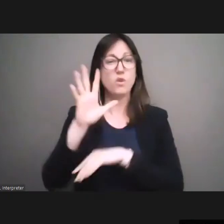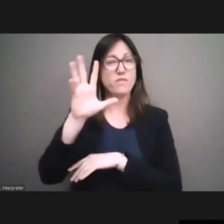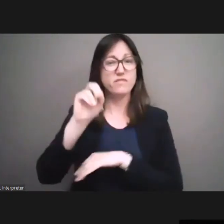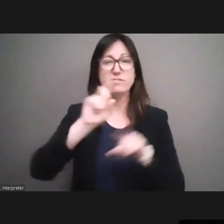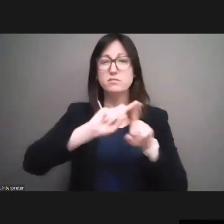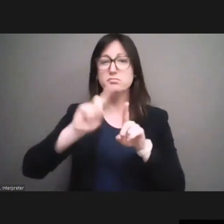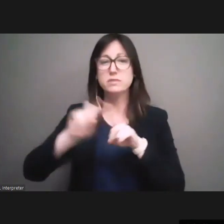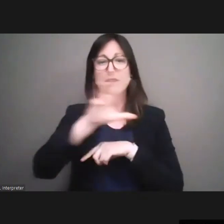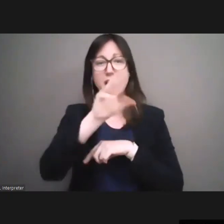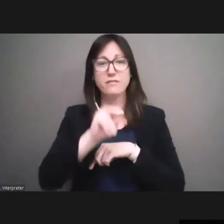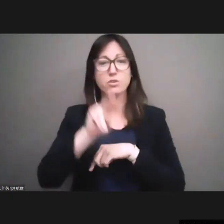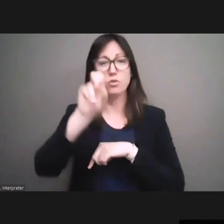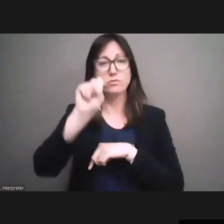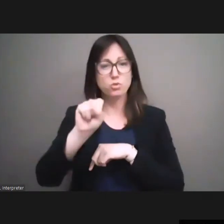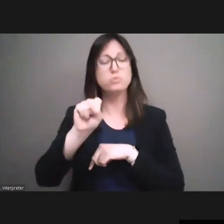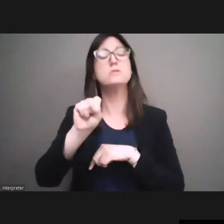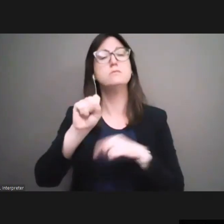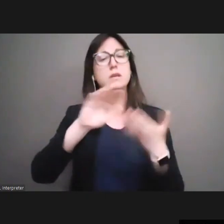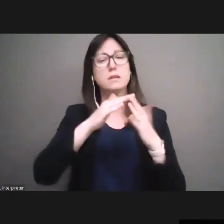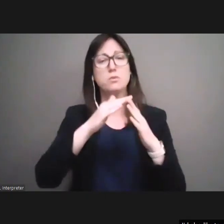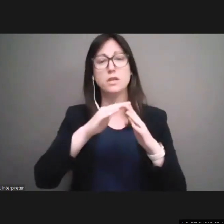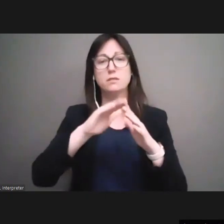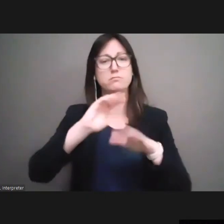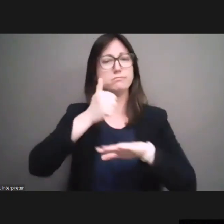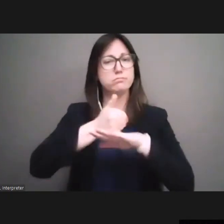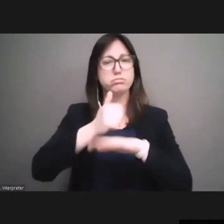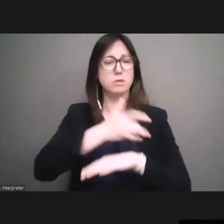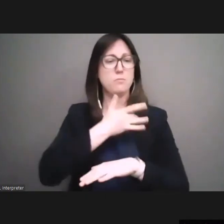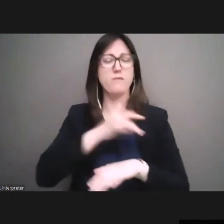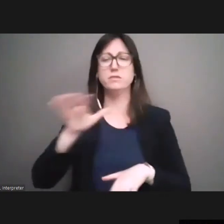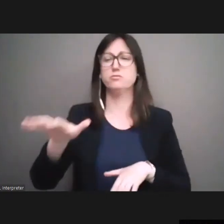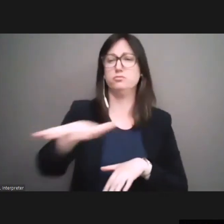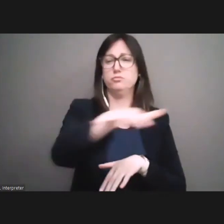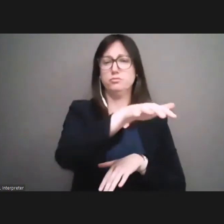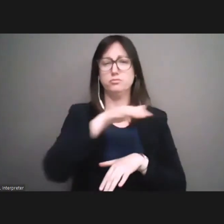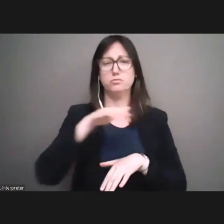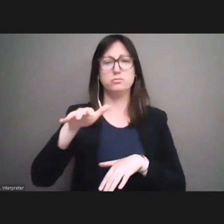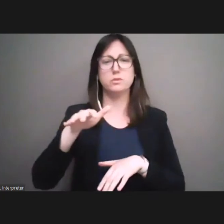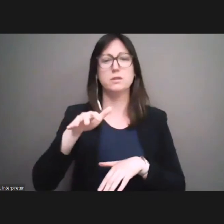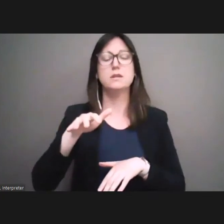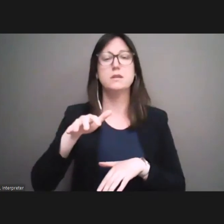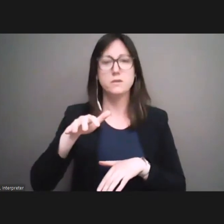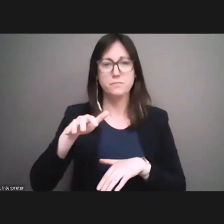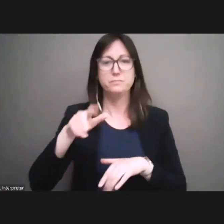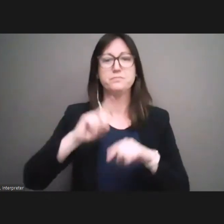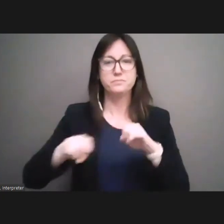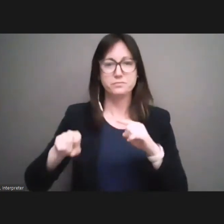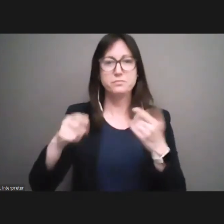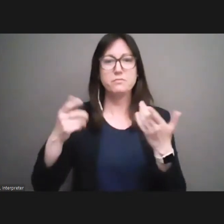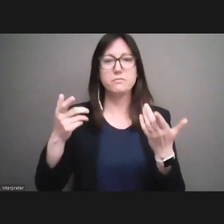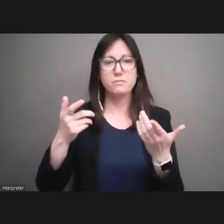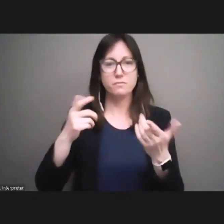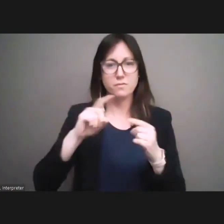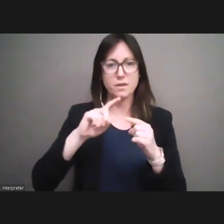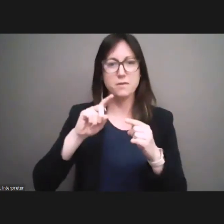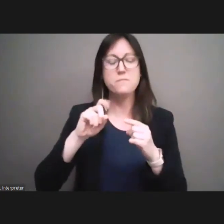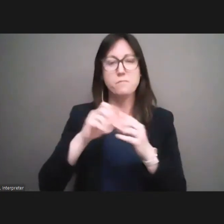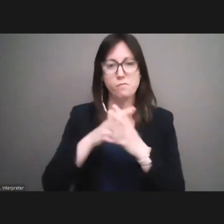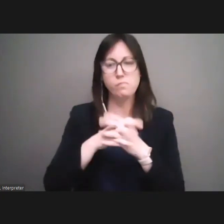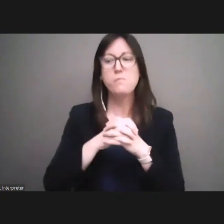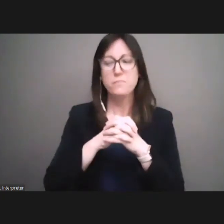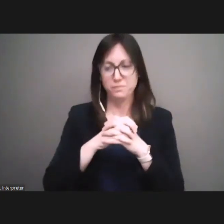African Nova Scotian communities across the province. This year's African Heritage Month's theme was Black History